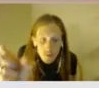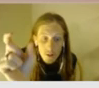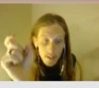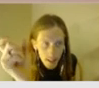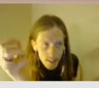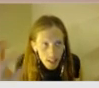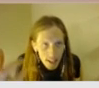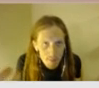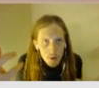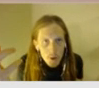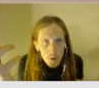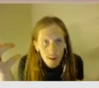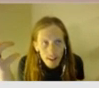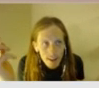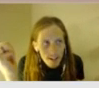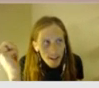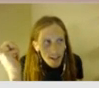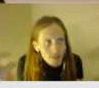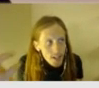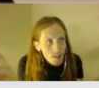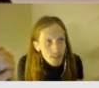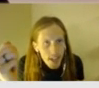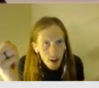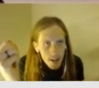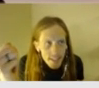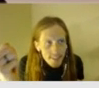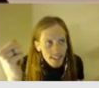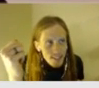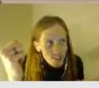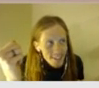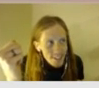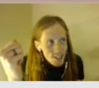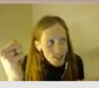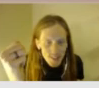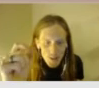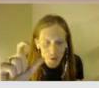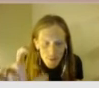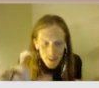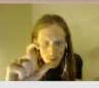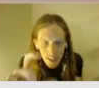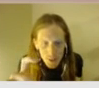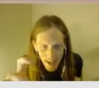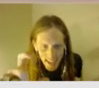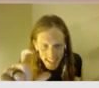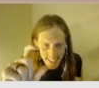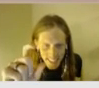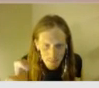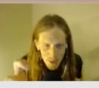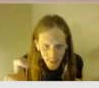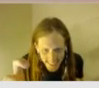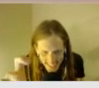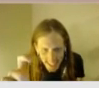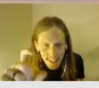So there are a lot of people who are in photography. They are in this, you referred to a laundromat as a